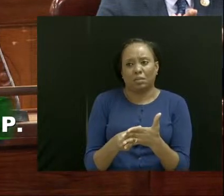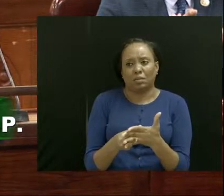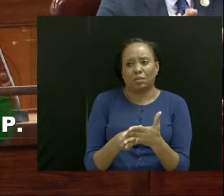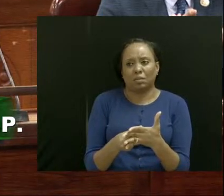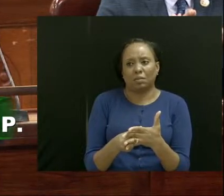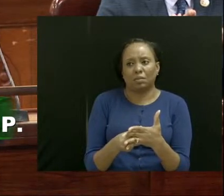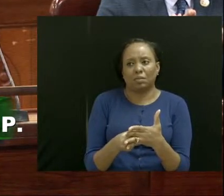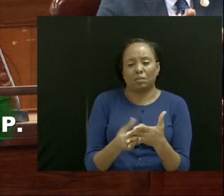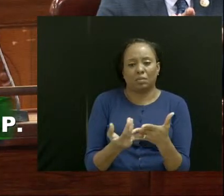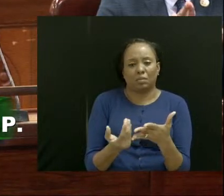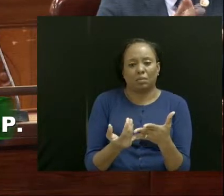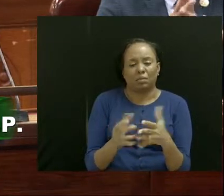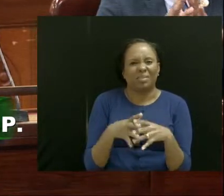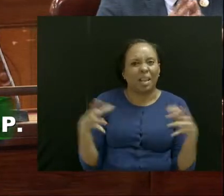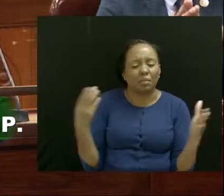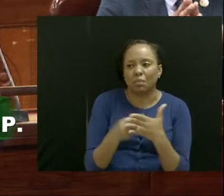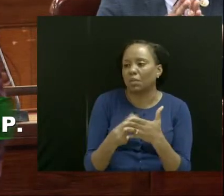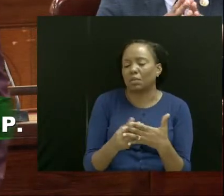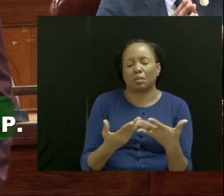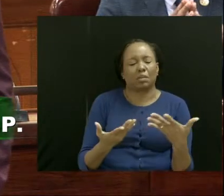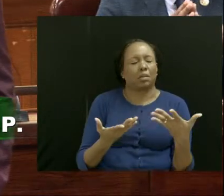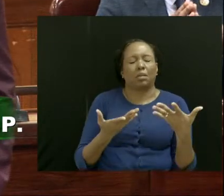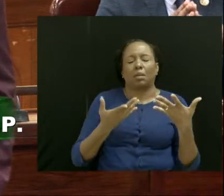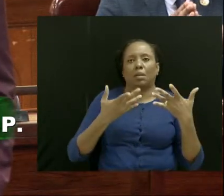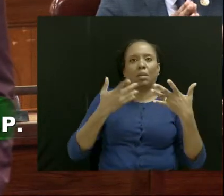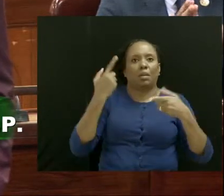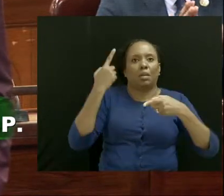figures, Mr. Speaker, that it is hard to deal with